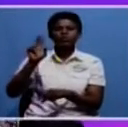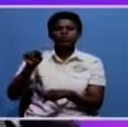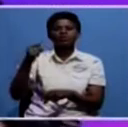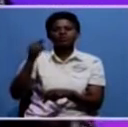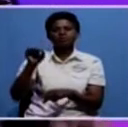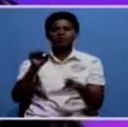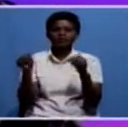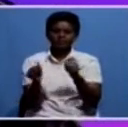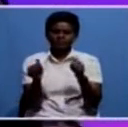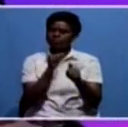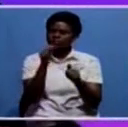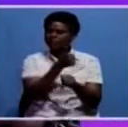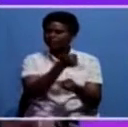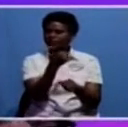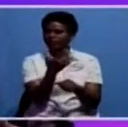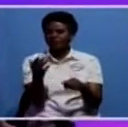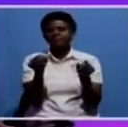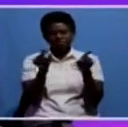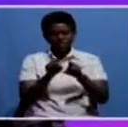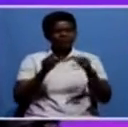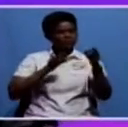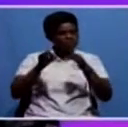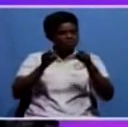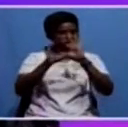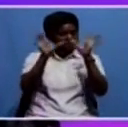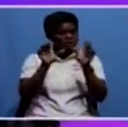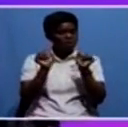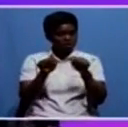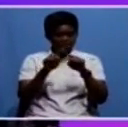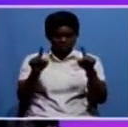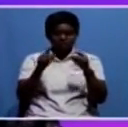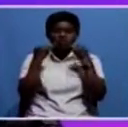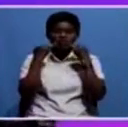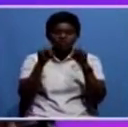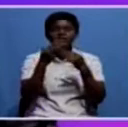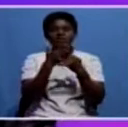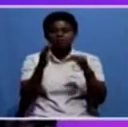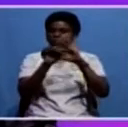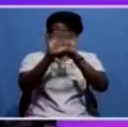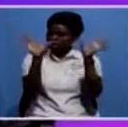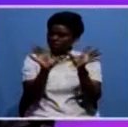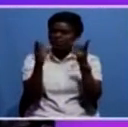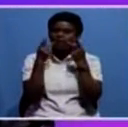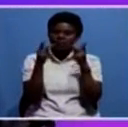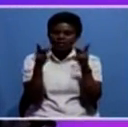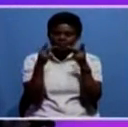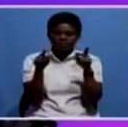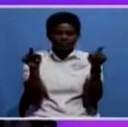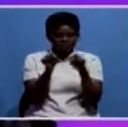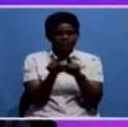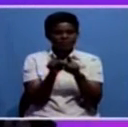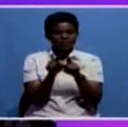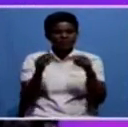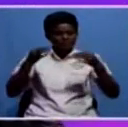activities and not for something else, and it can be explained. But just to share that information publicly and accept